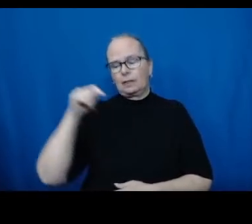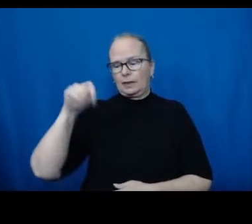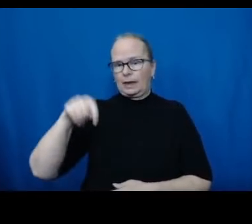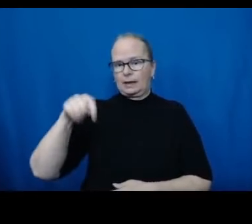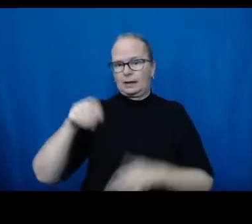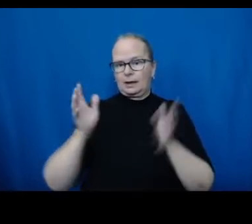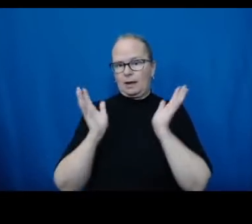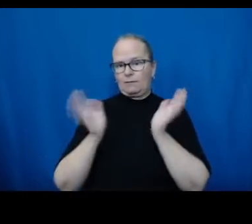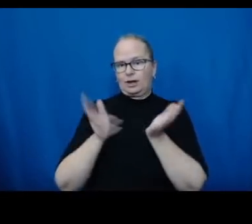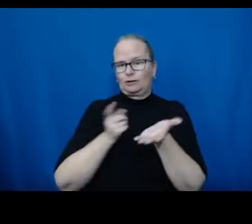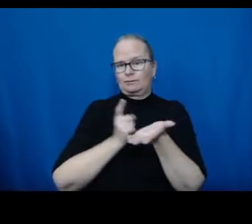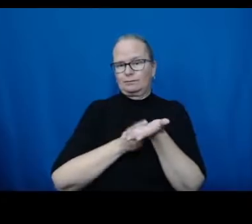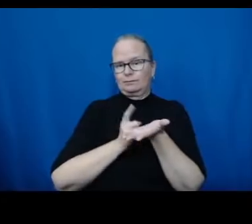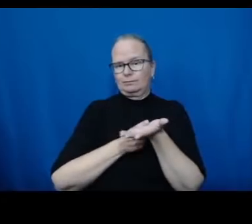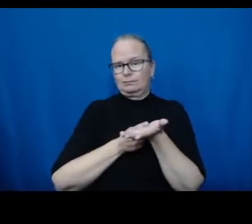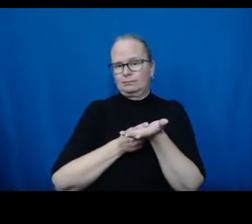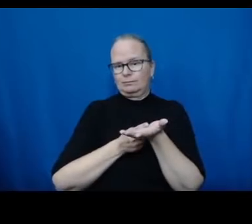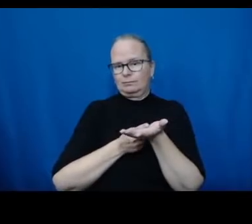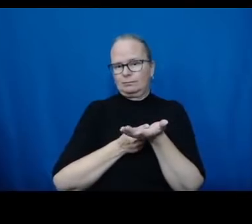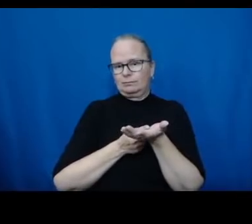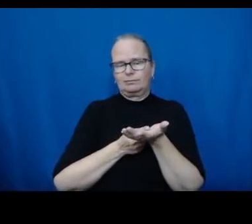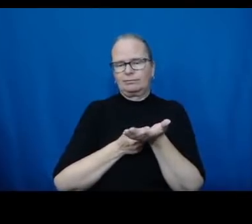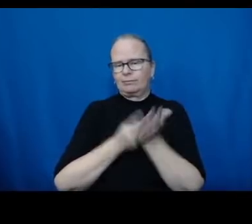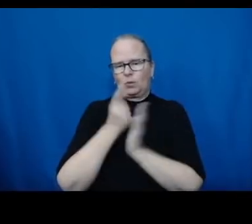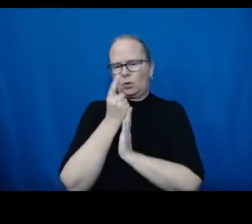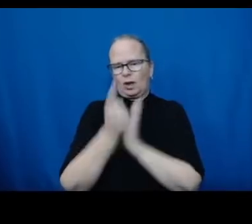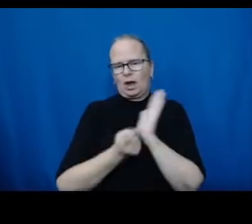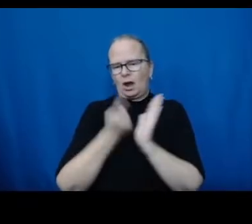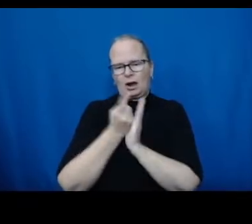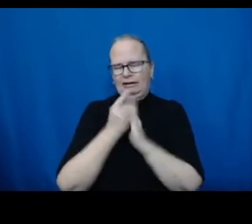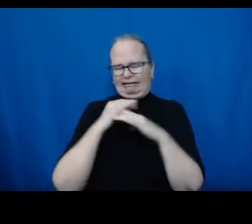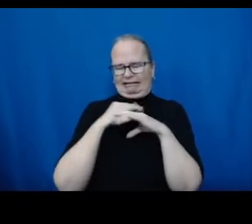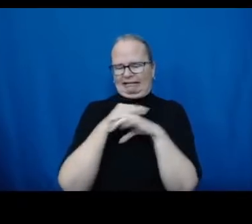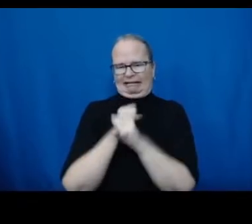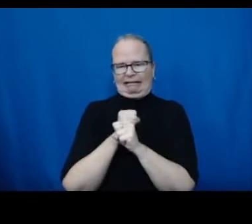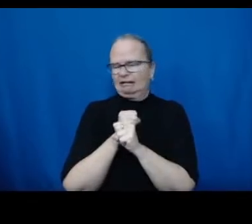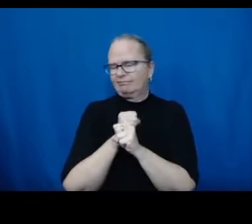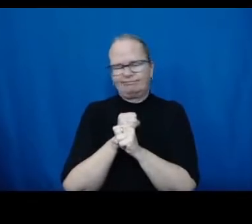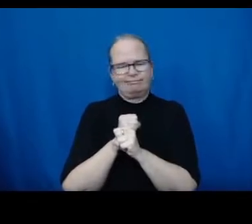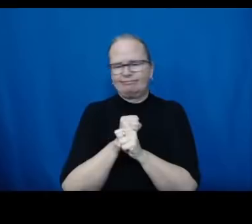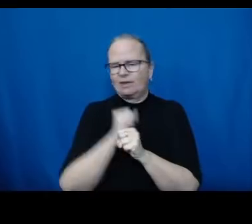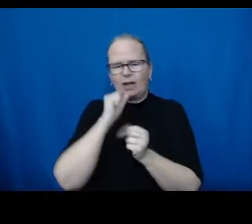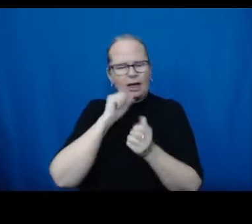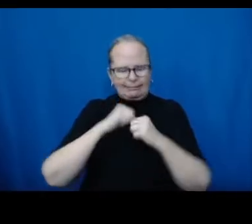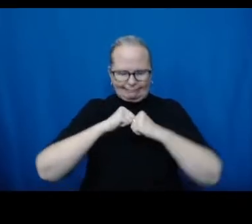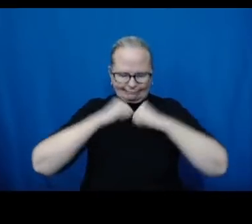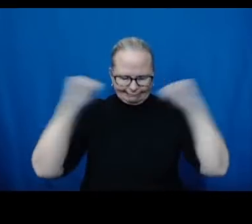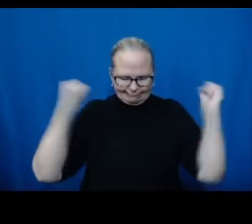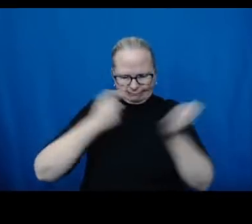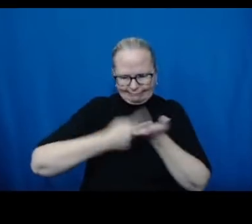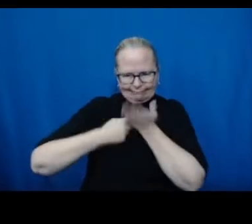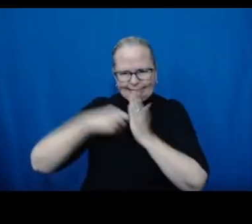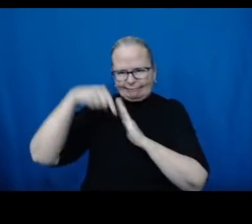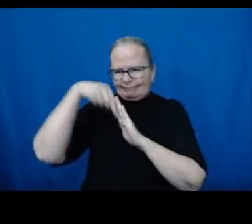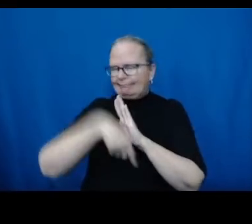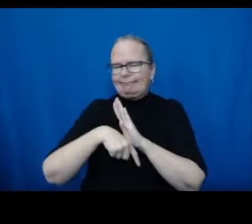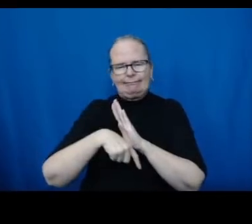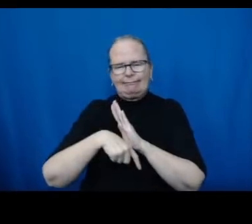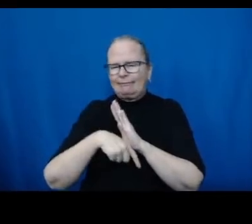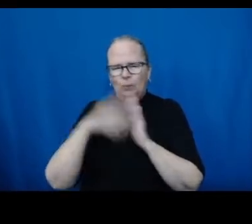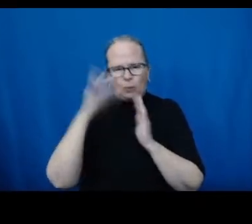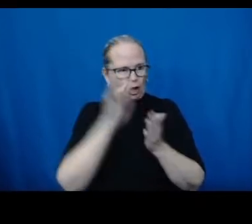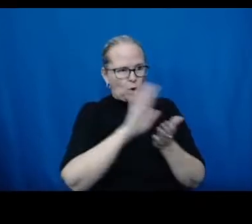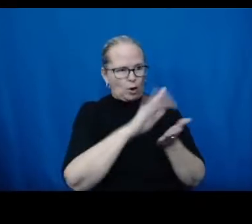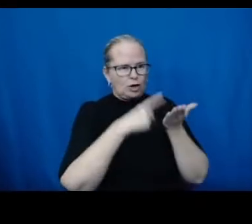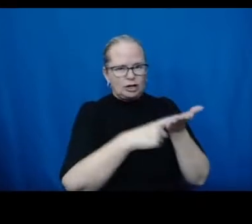lot of these conversations that we might be having with folks in our circle also can't be unpacked in an hour.